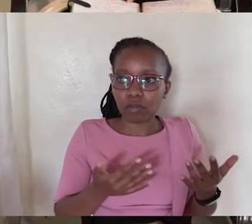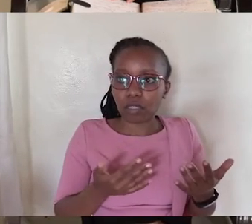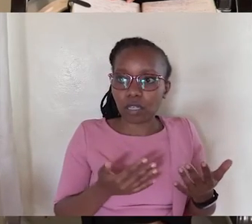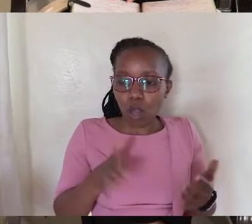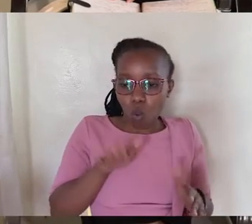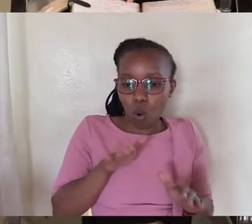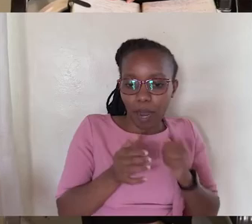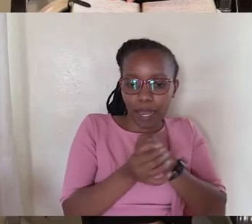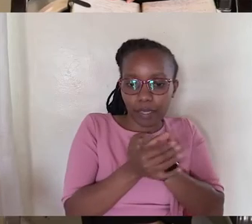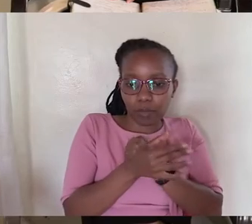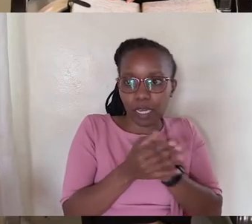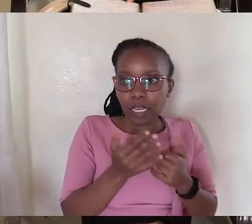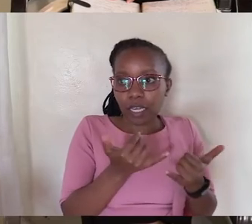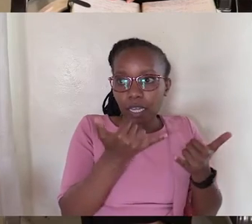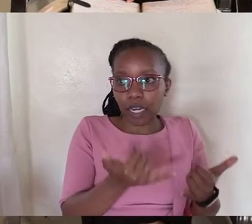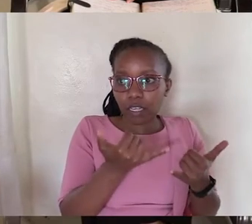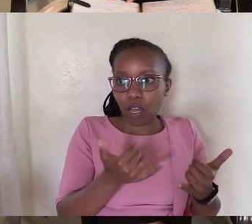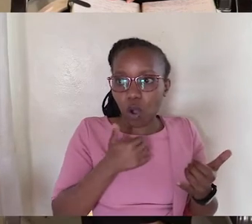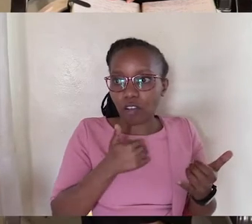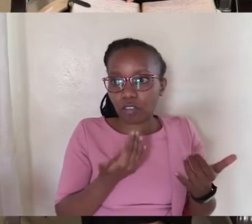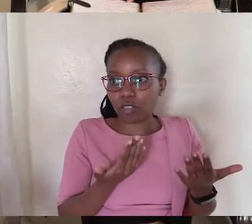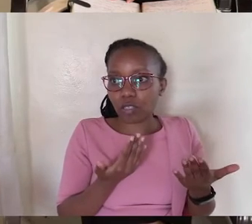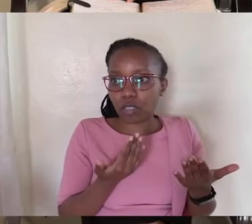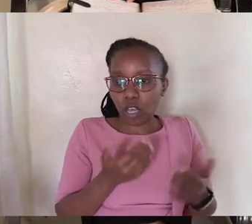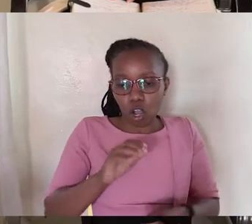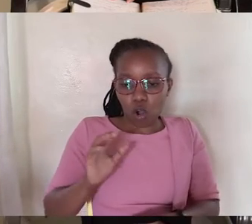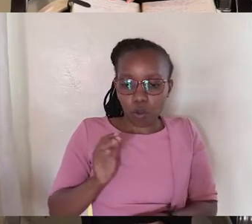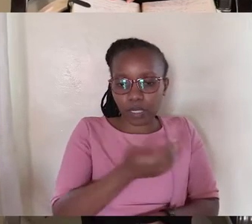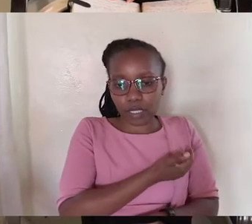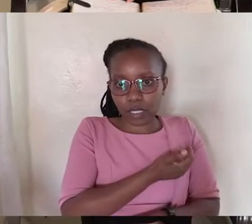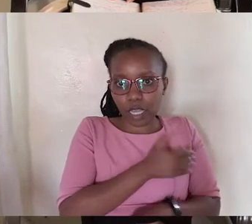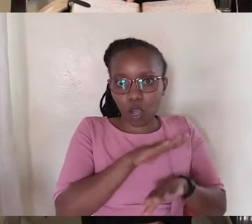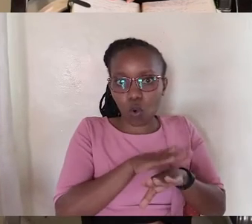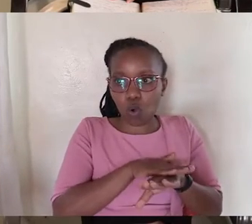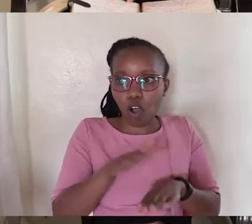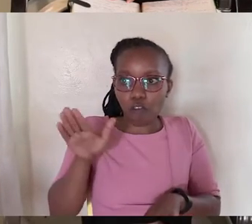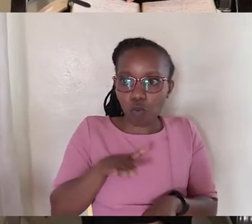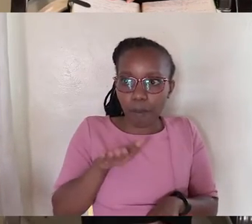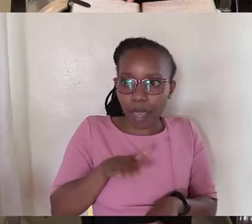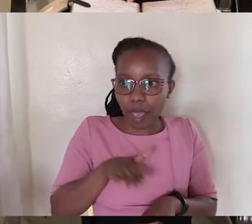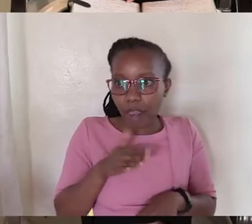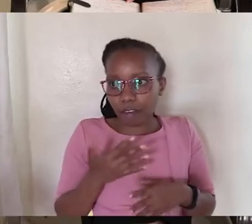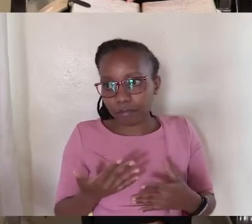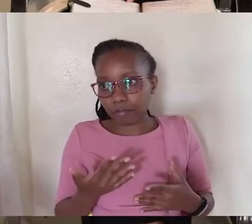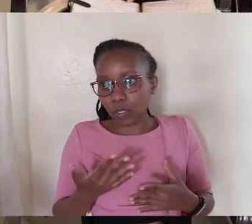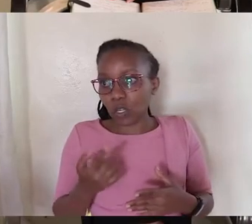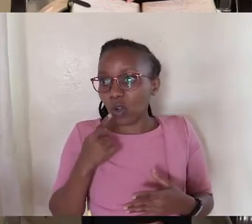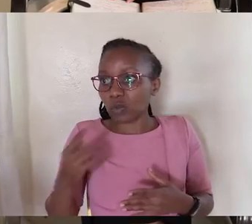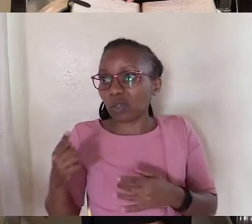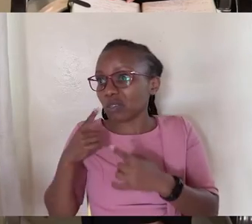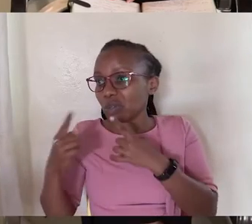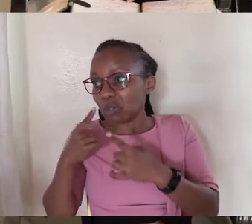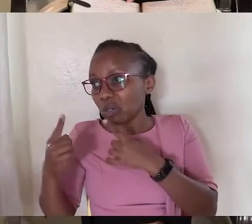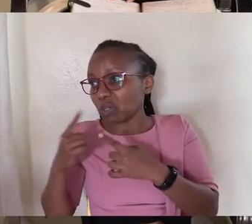Madam has said that now there's a good committee of women that goes out to talk, and I'm sure you're going to go and talk